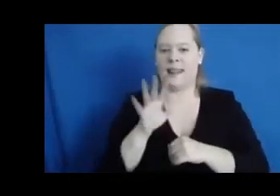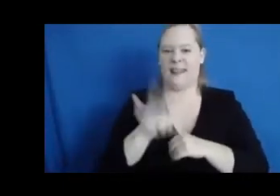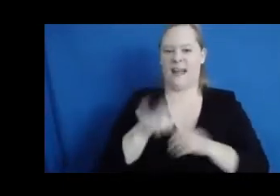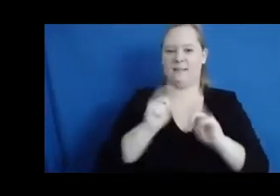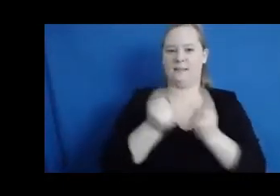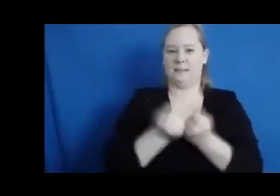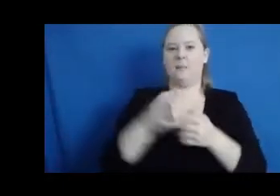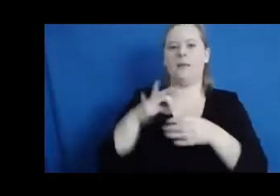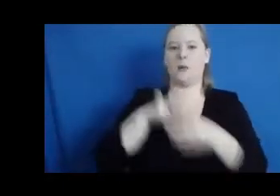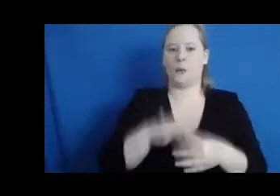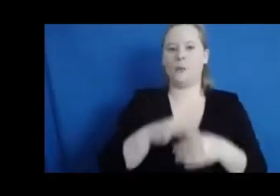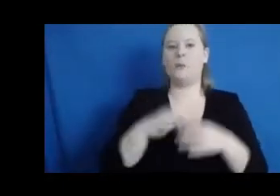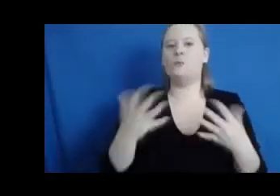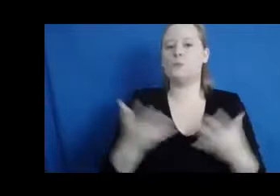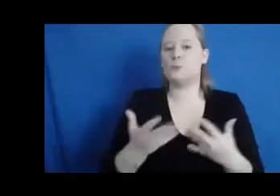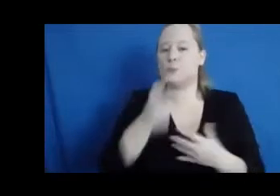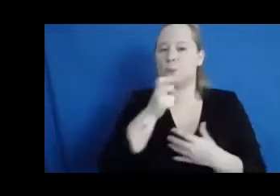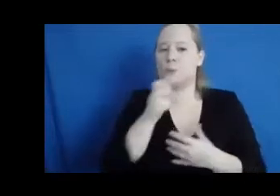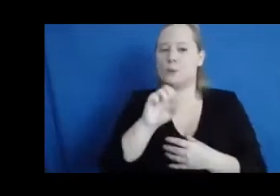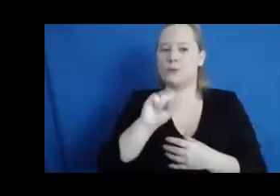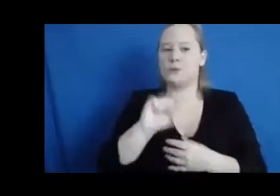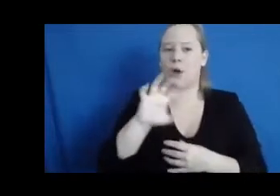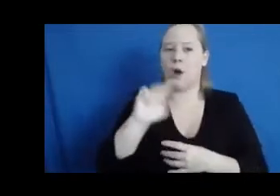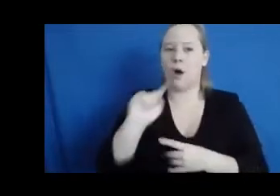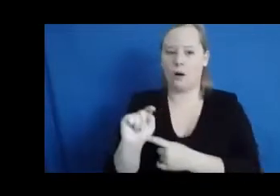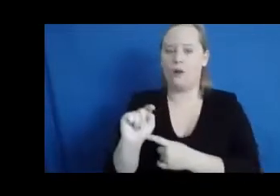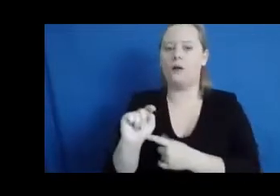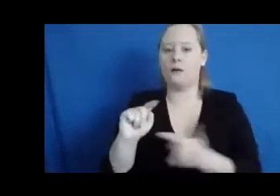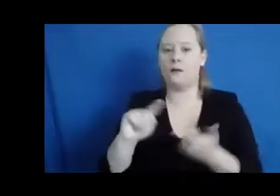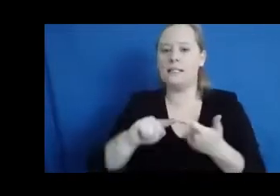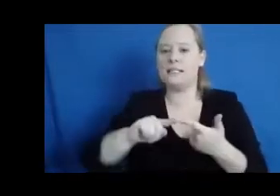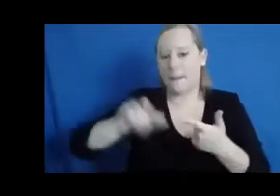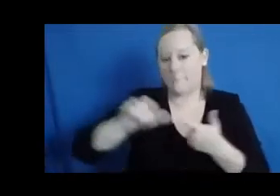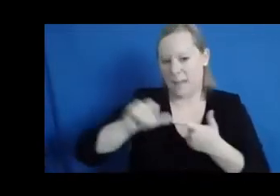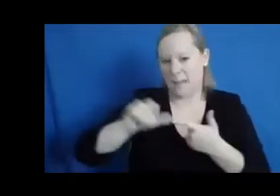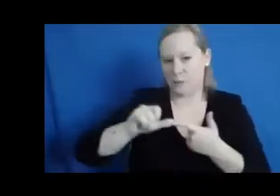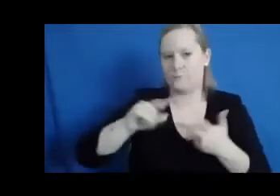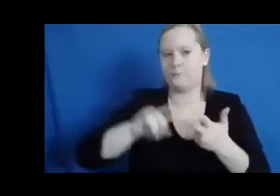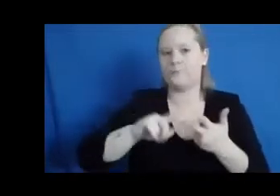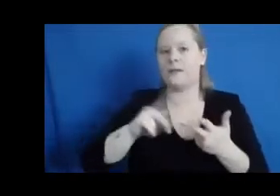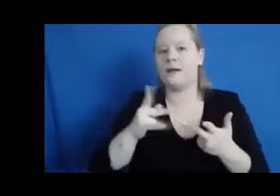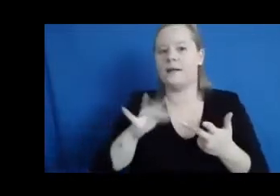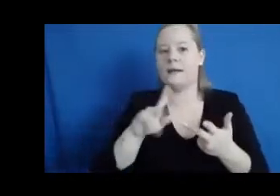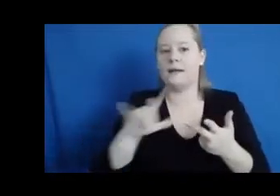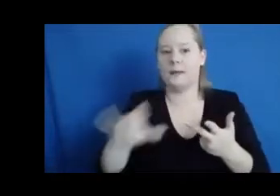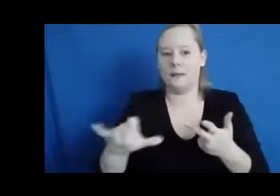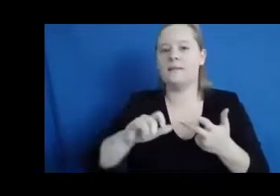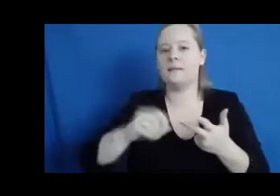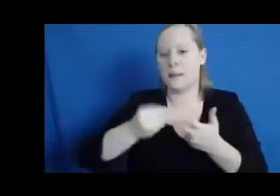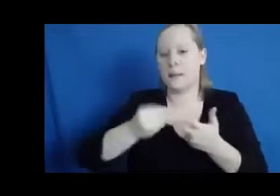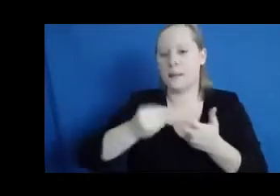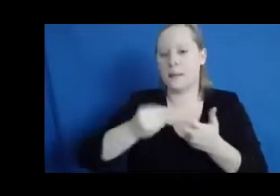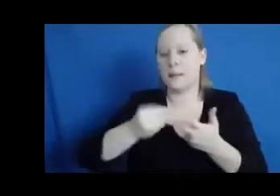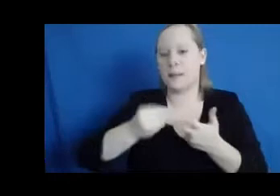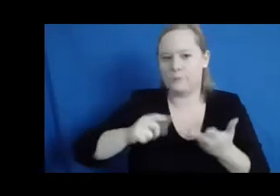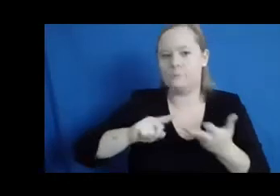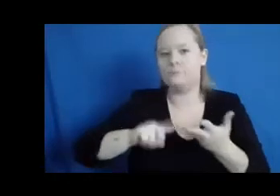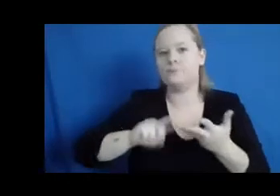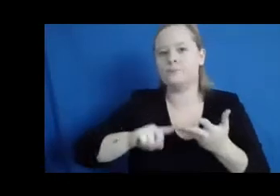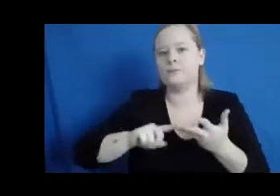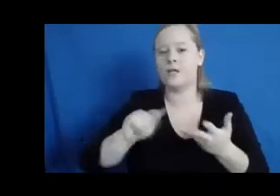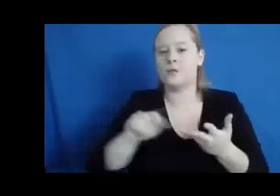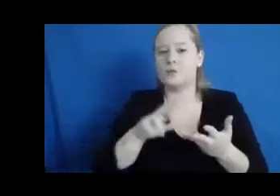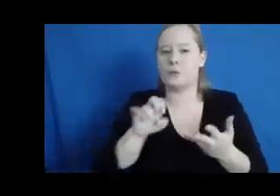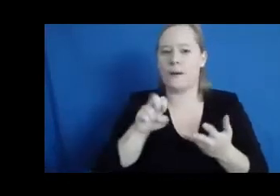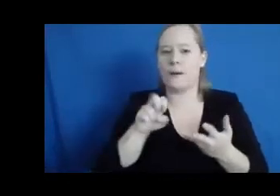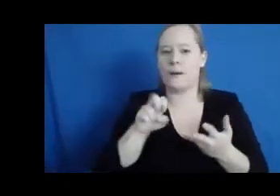includes Scott Christensen here measuring a well, Kitty Picorni helping with data management, and Trevor Clute also